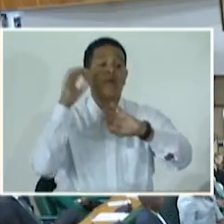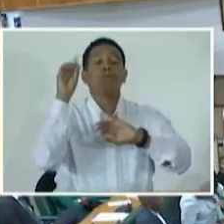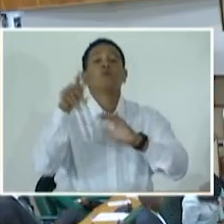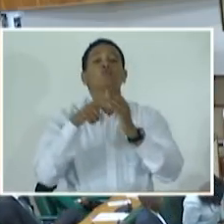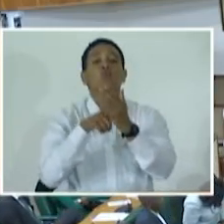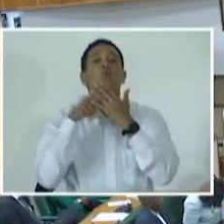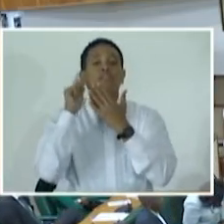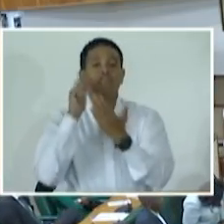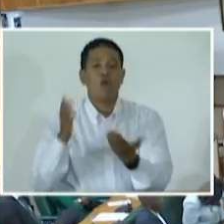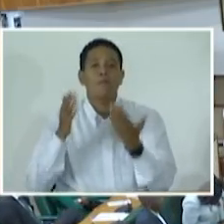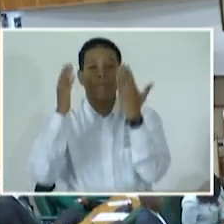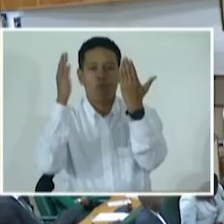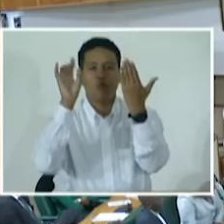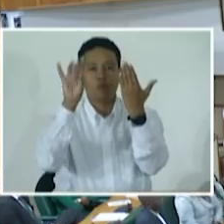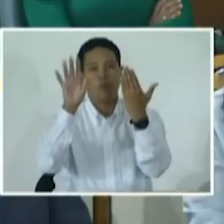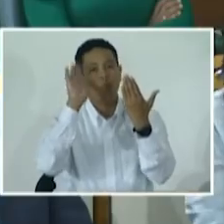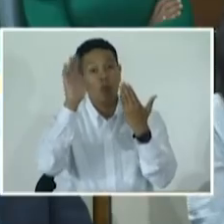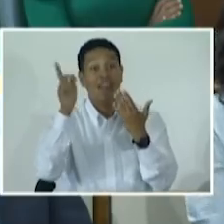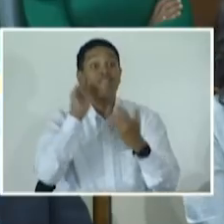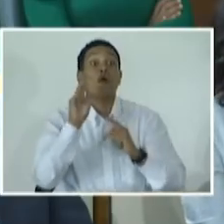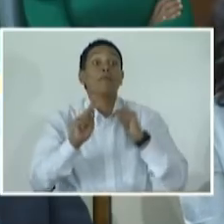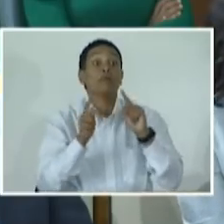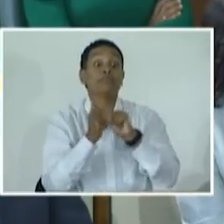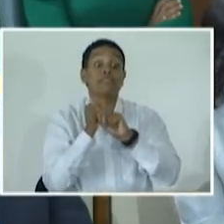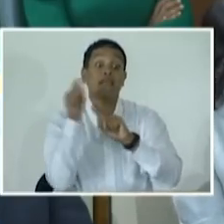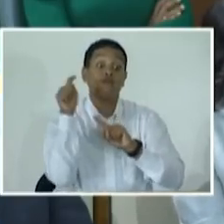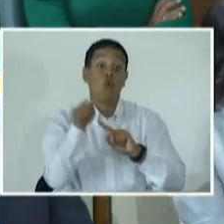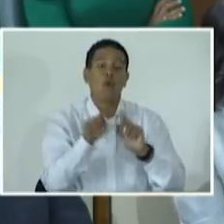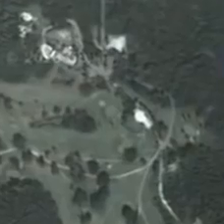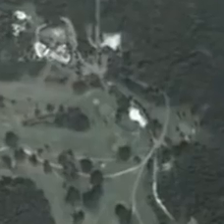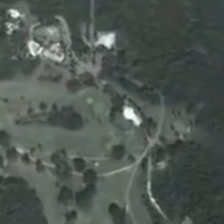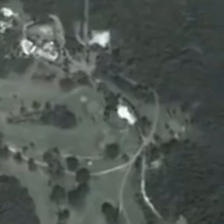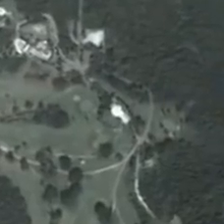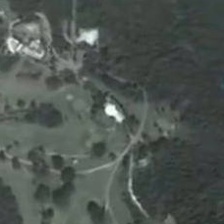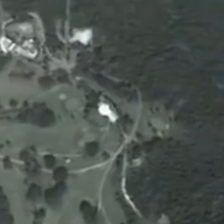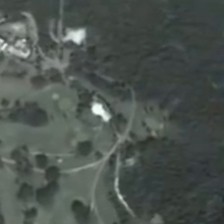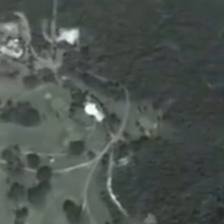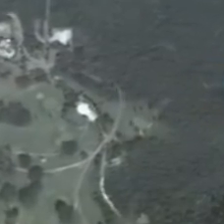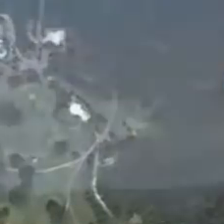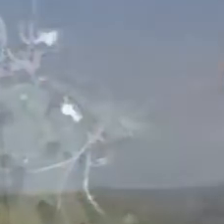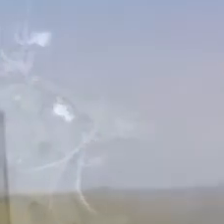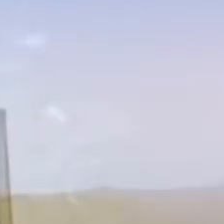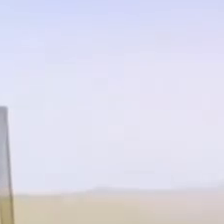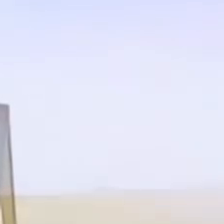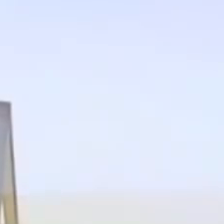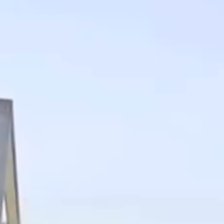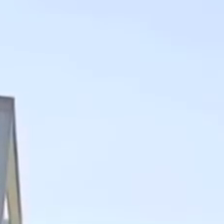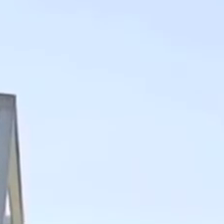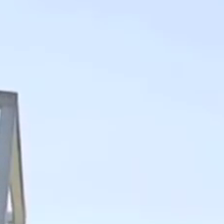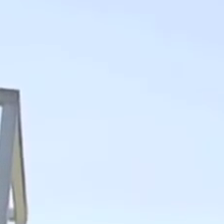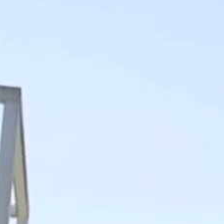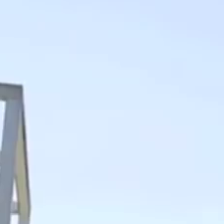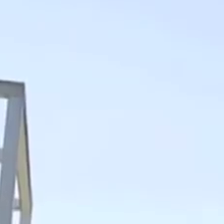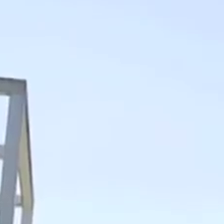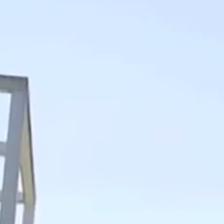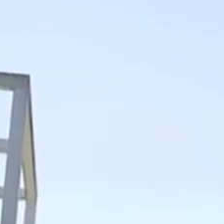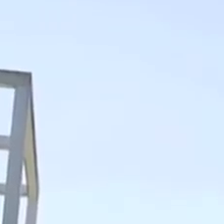for proposals for persons to come and develop the Southlands of